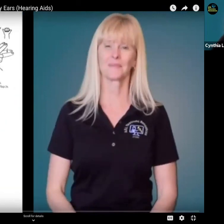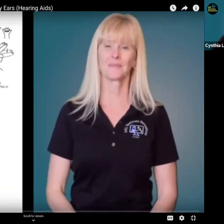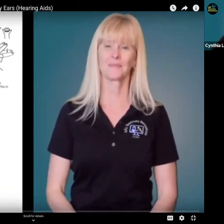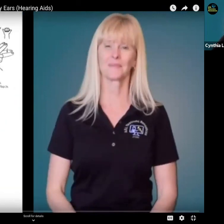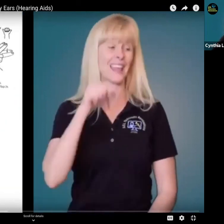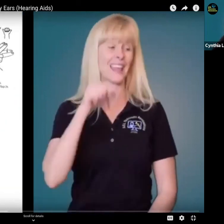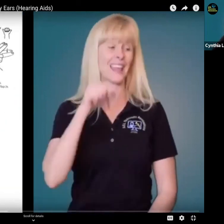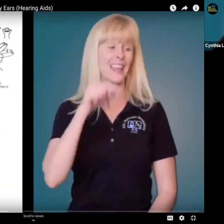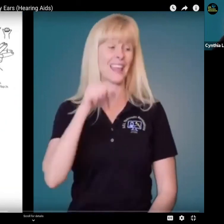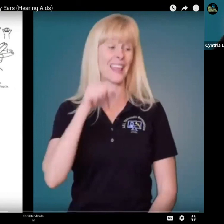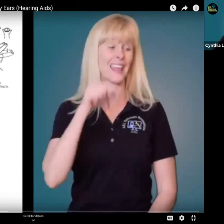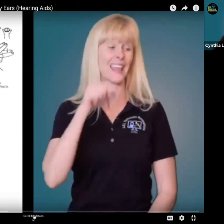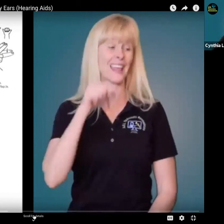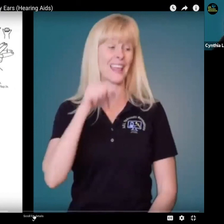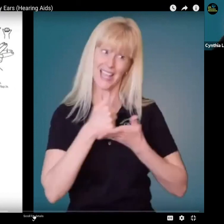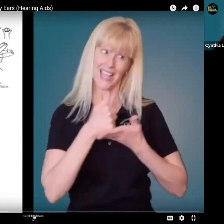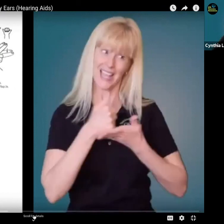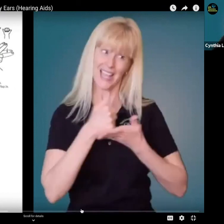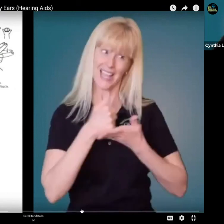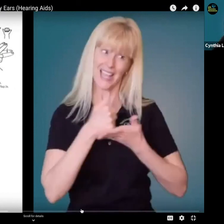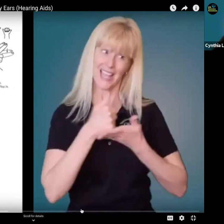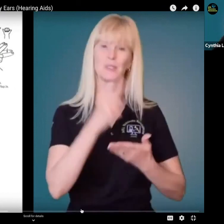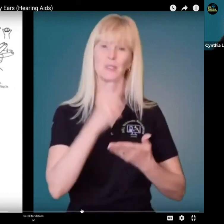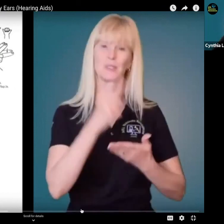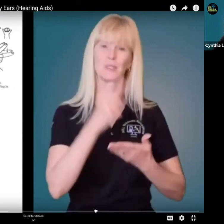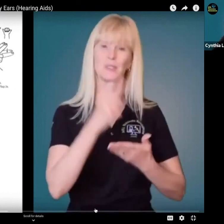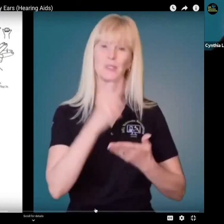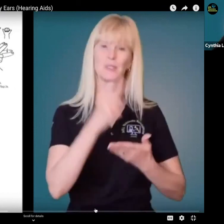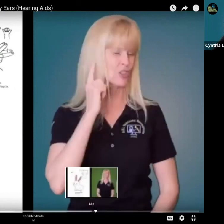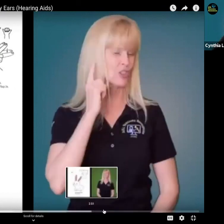This bunny needs help to hear.